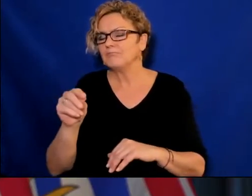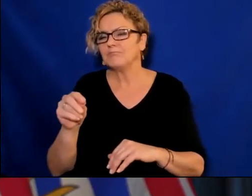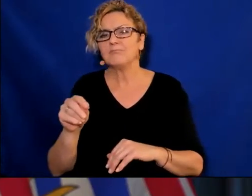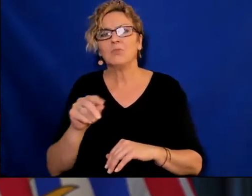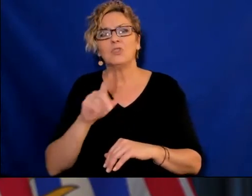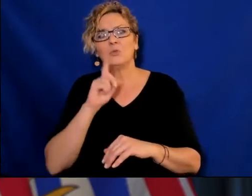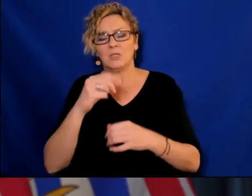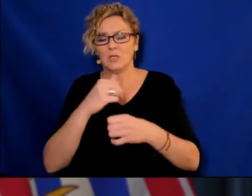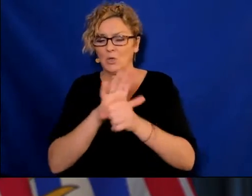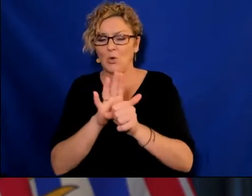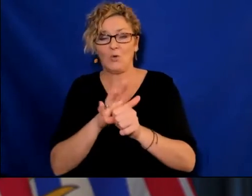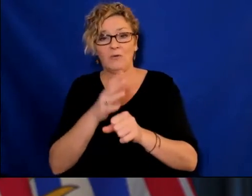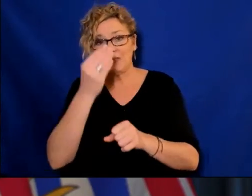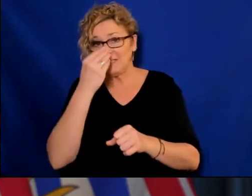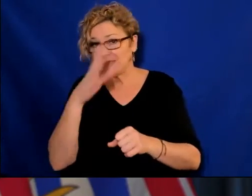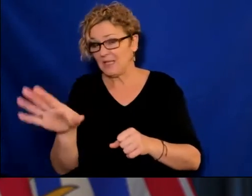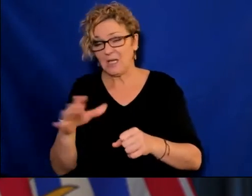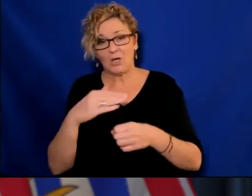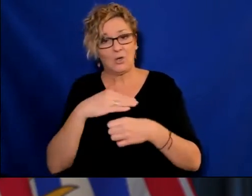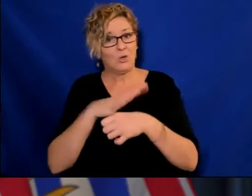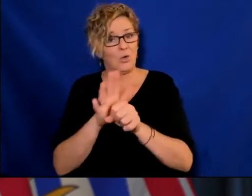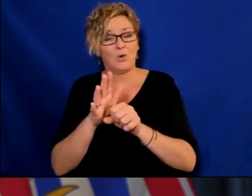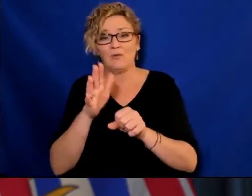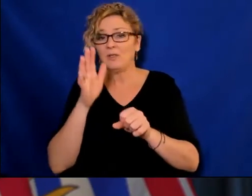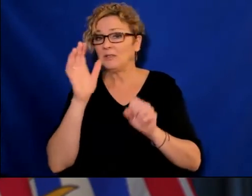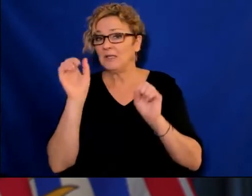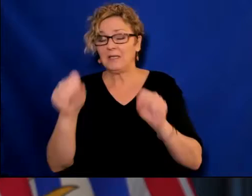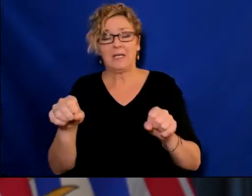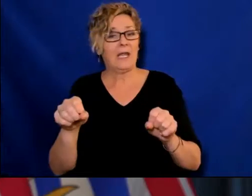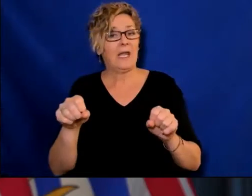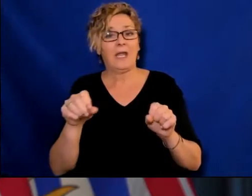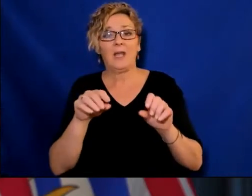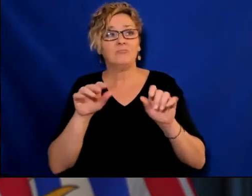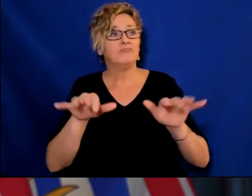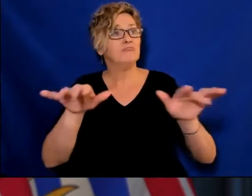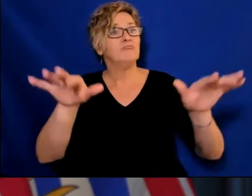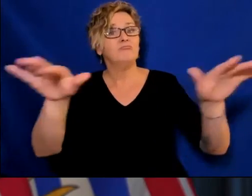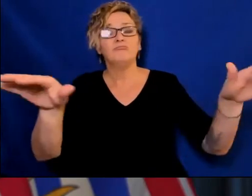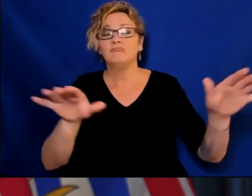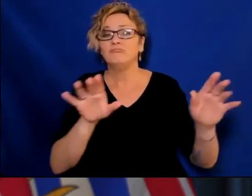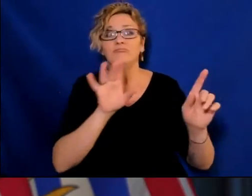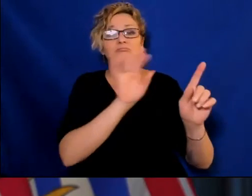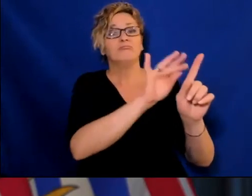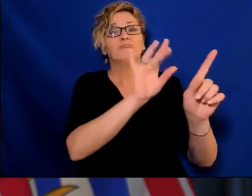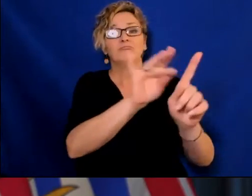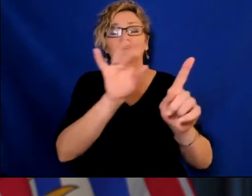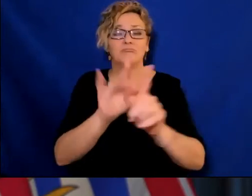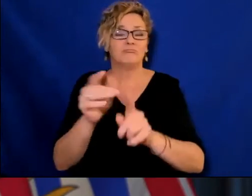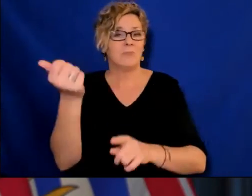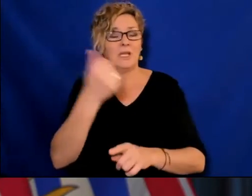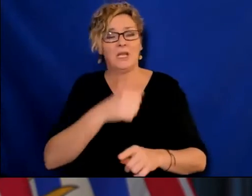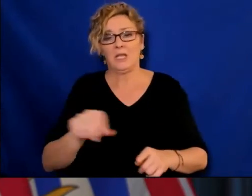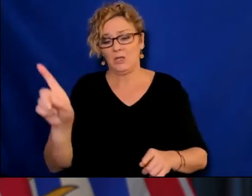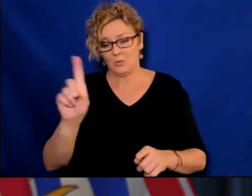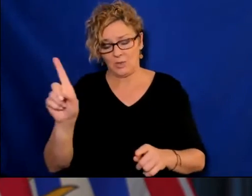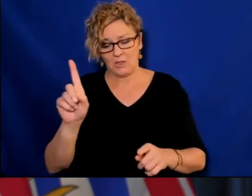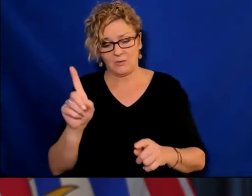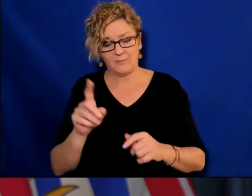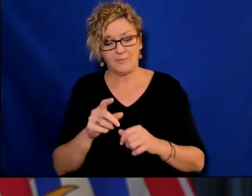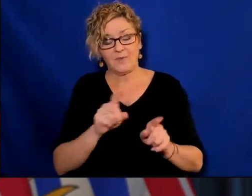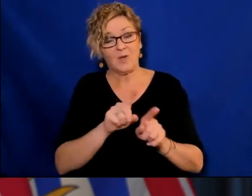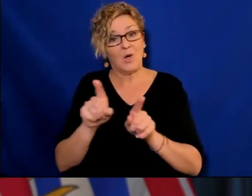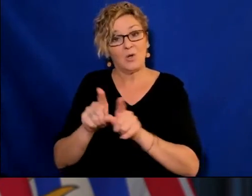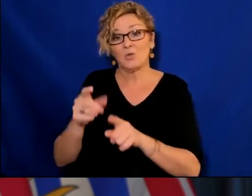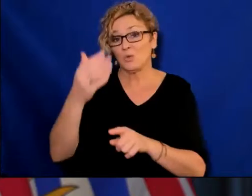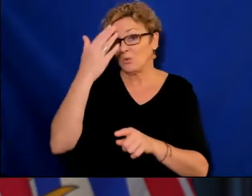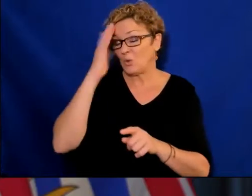challenge for many, and we know that. And we know that there are many heroes in our South Asian community who have